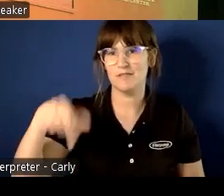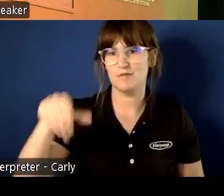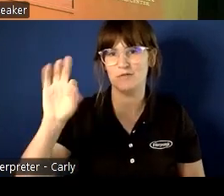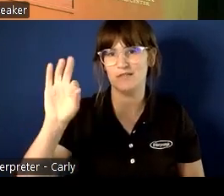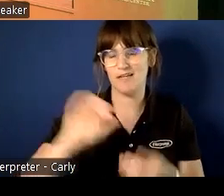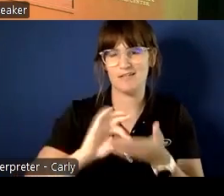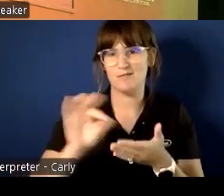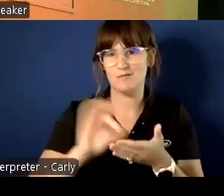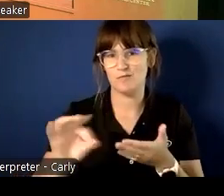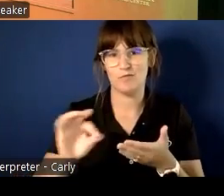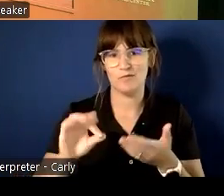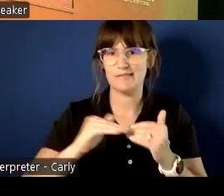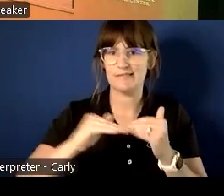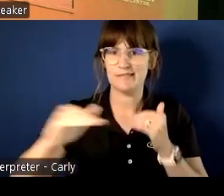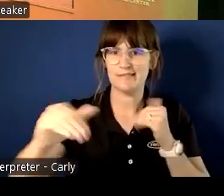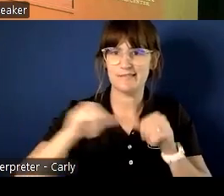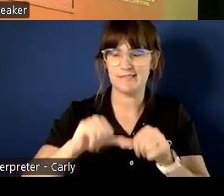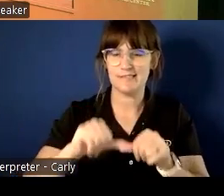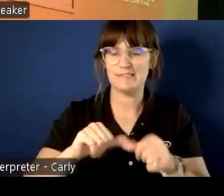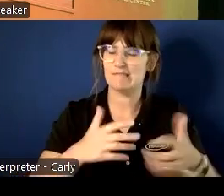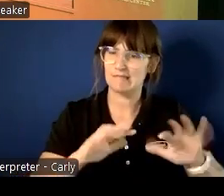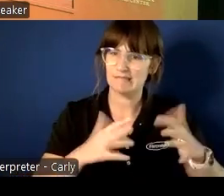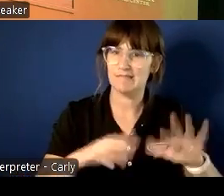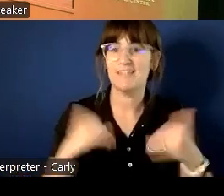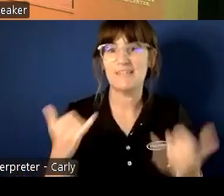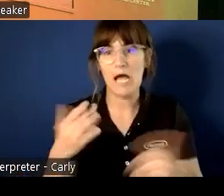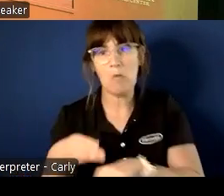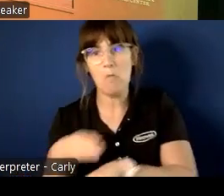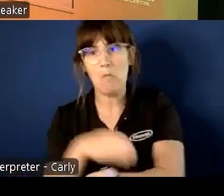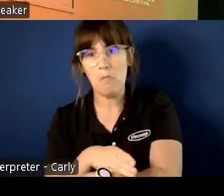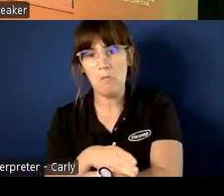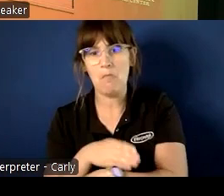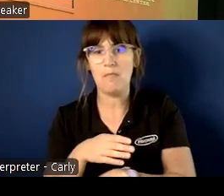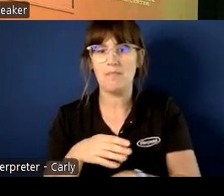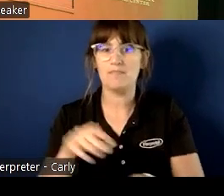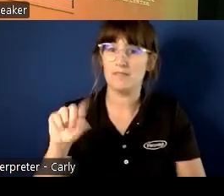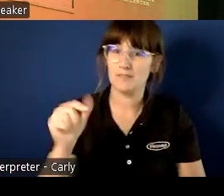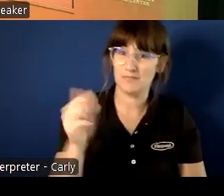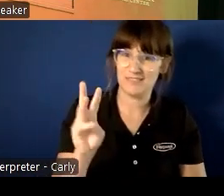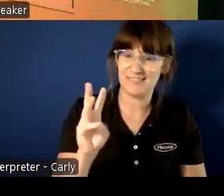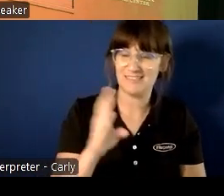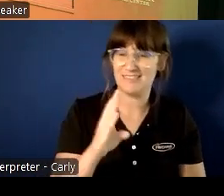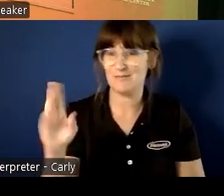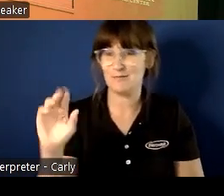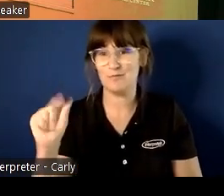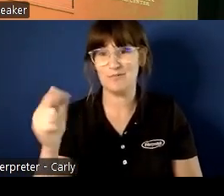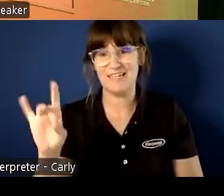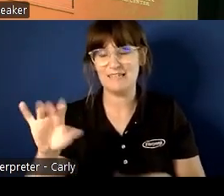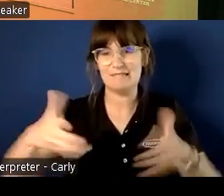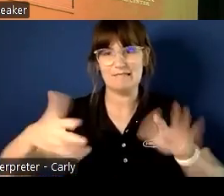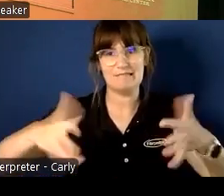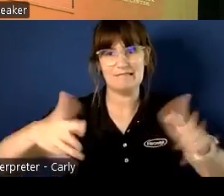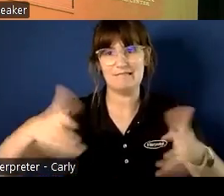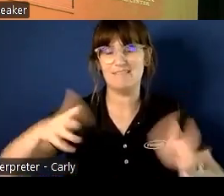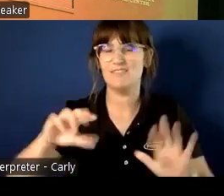in a consistent manner. I think we are better now, but between 2016 and 2018, that was not the case. It was pretty